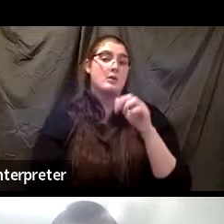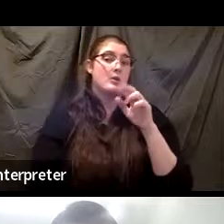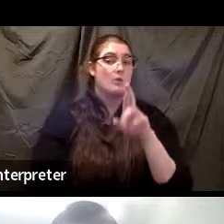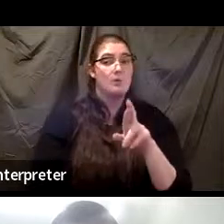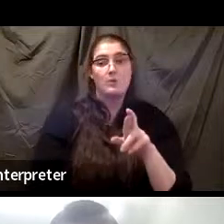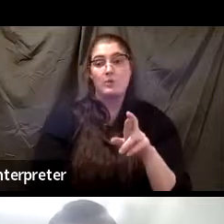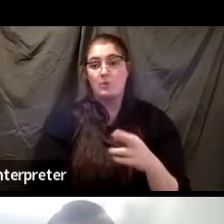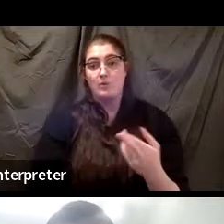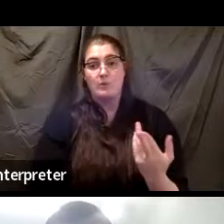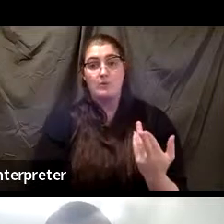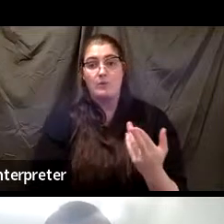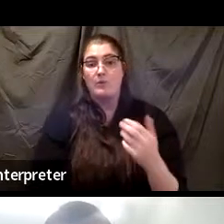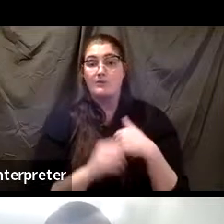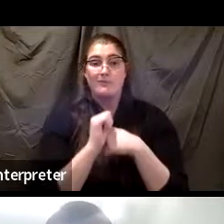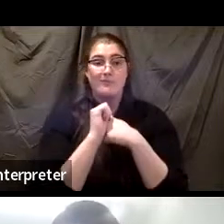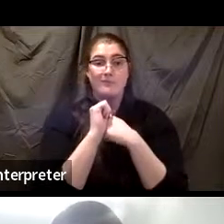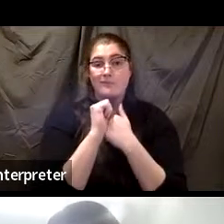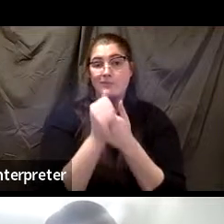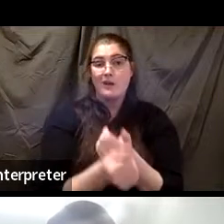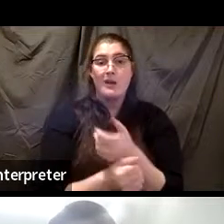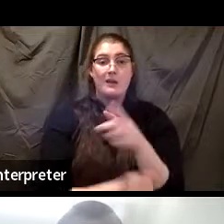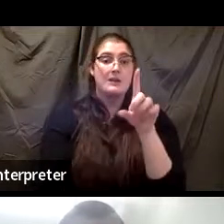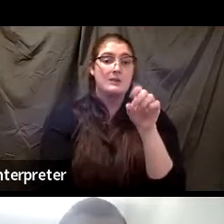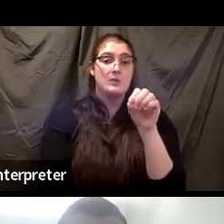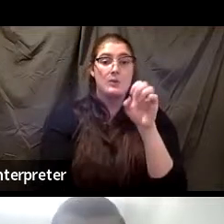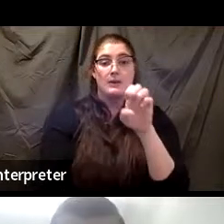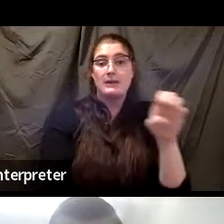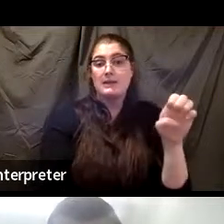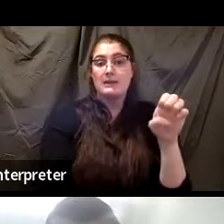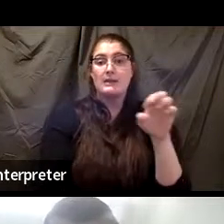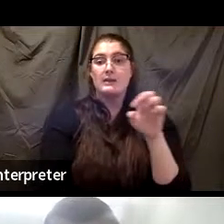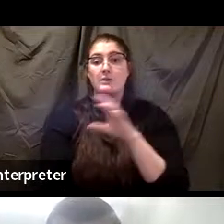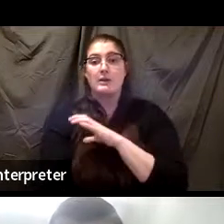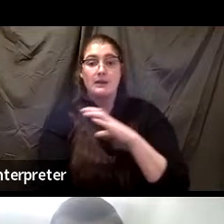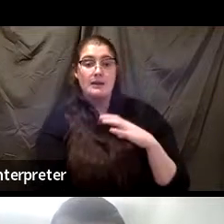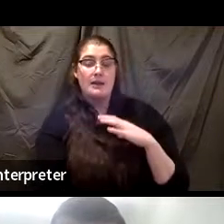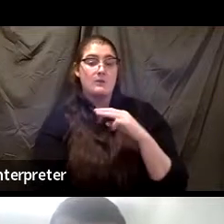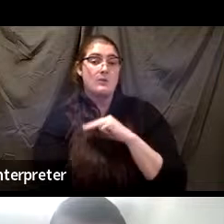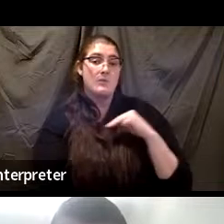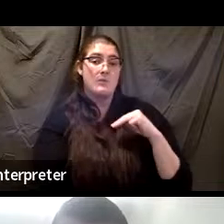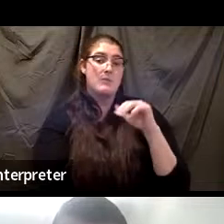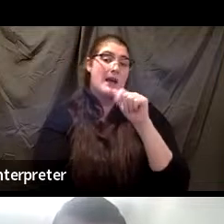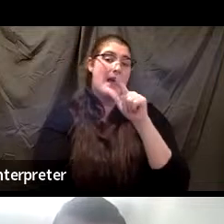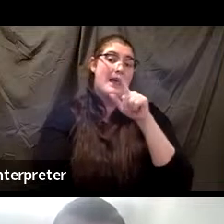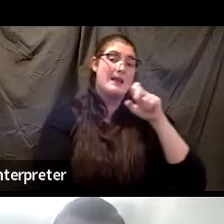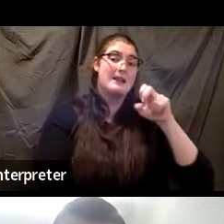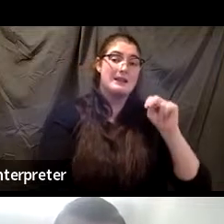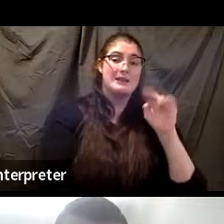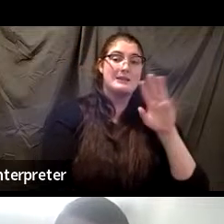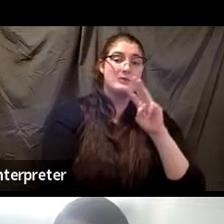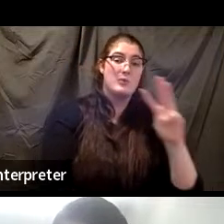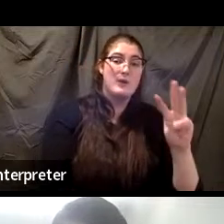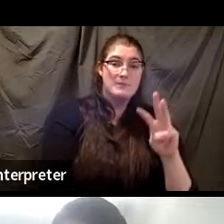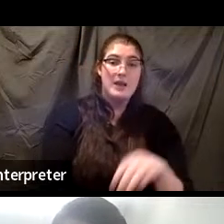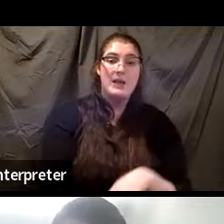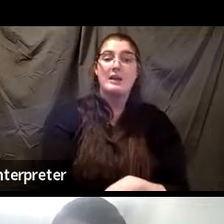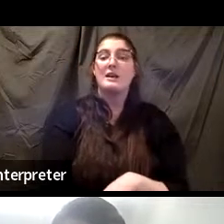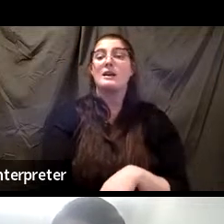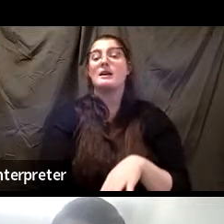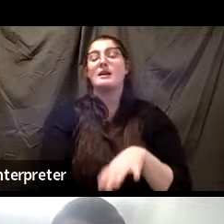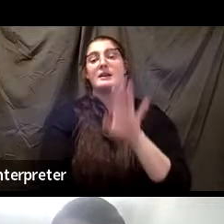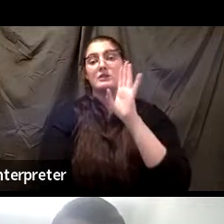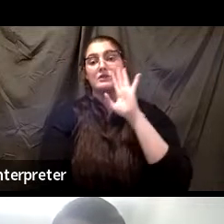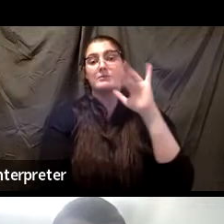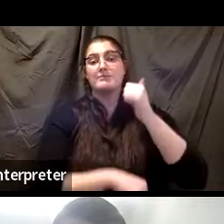just follow DOEE or Councilmember Allen's website, and it should be